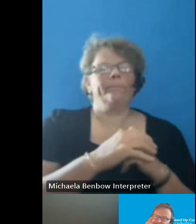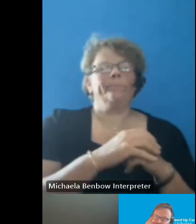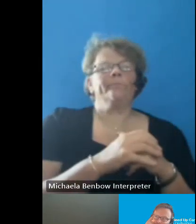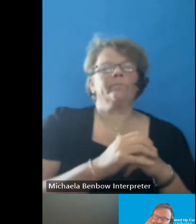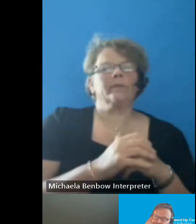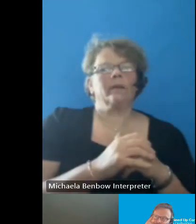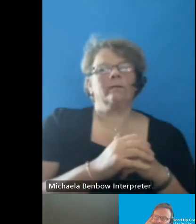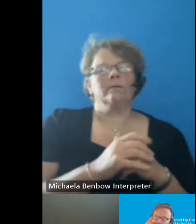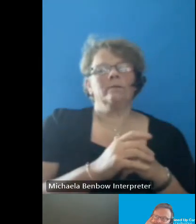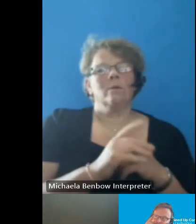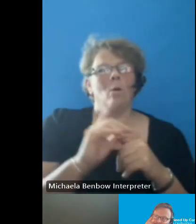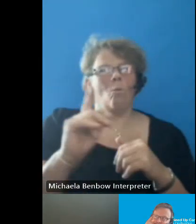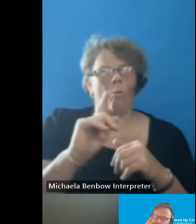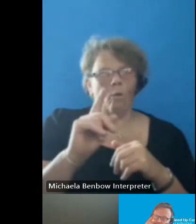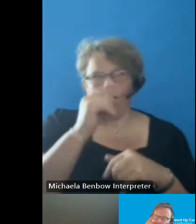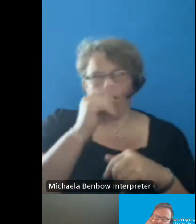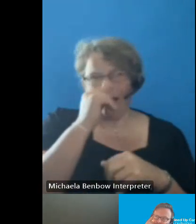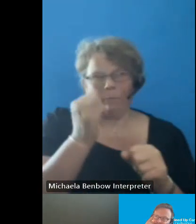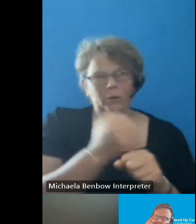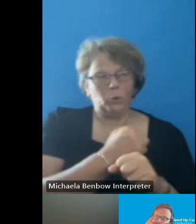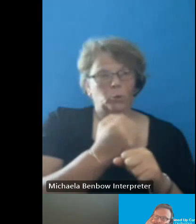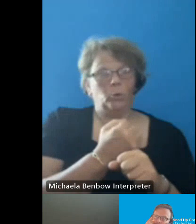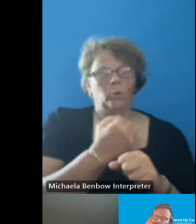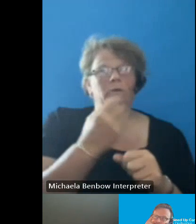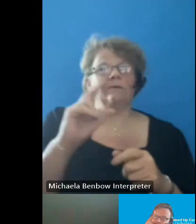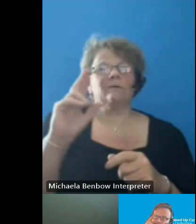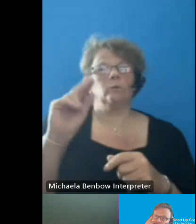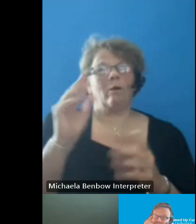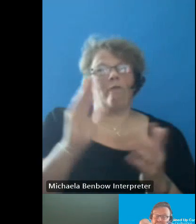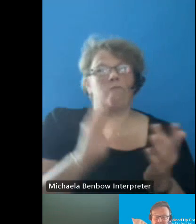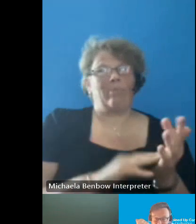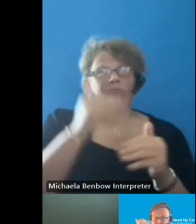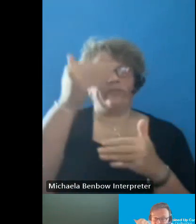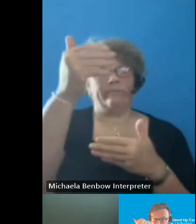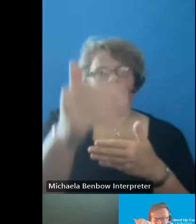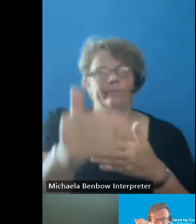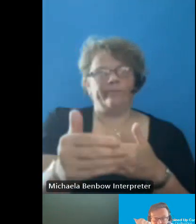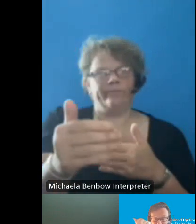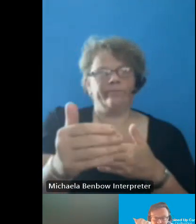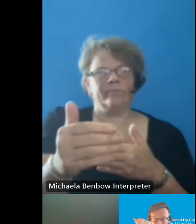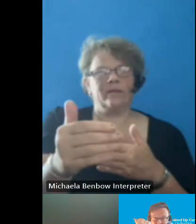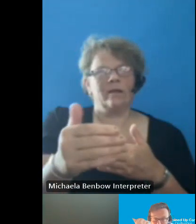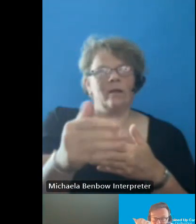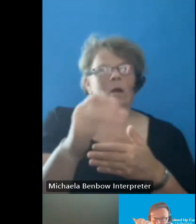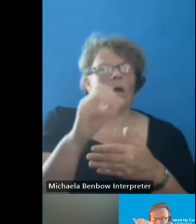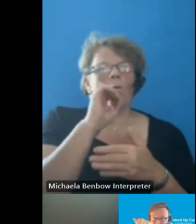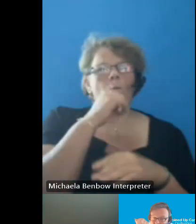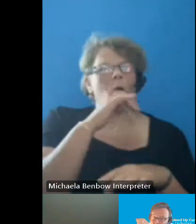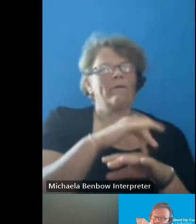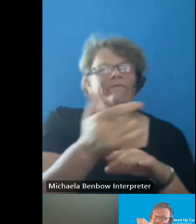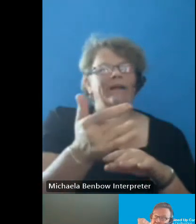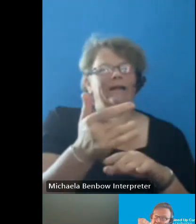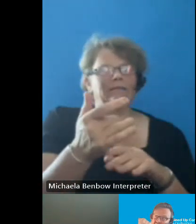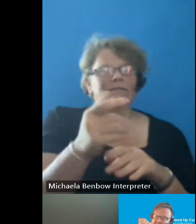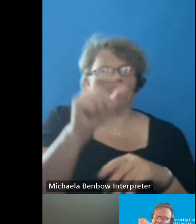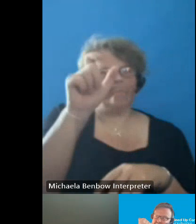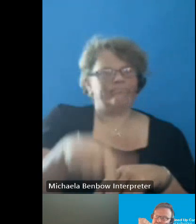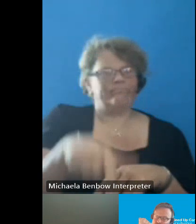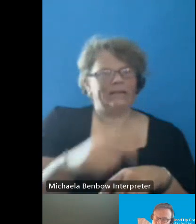what things can we do in the next 12 months that effectively doesn't really affect patient care? It's